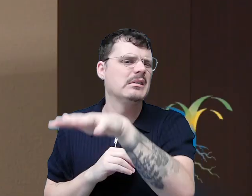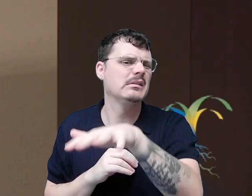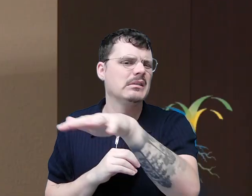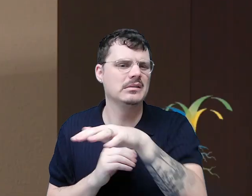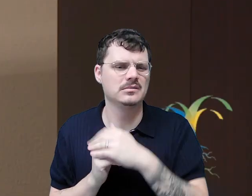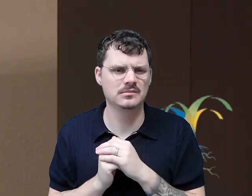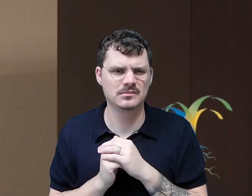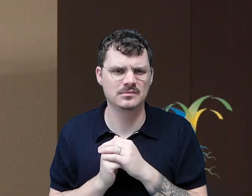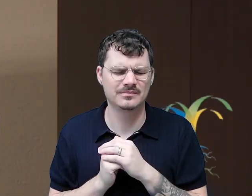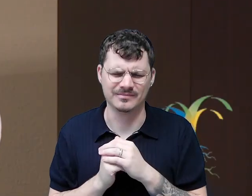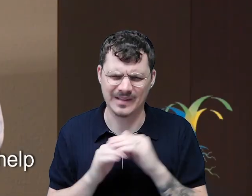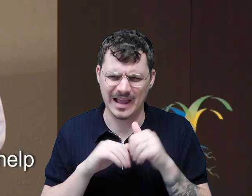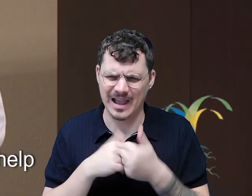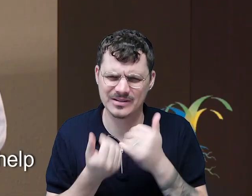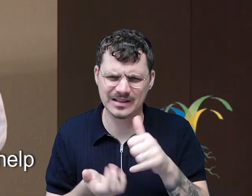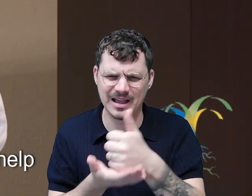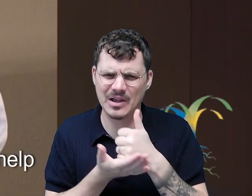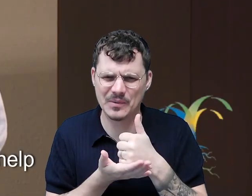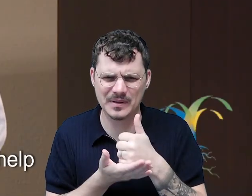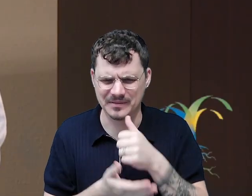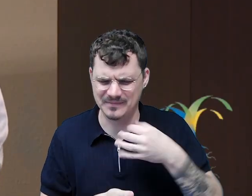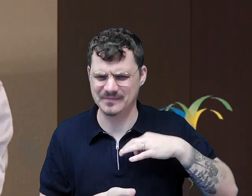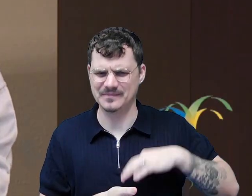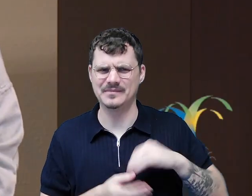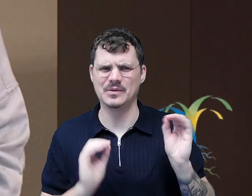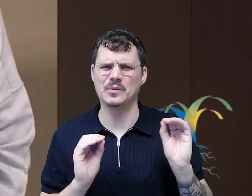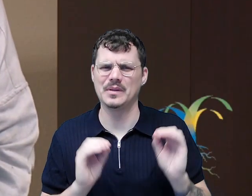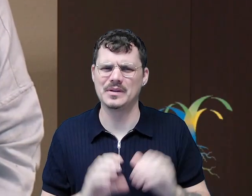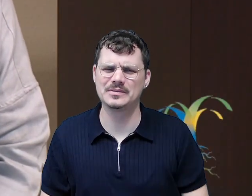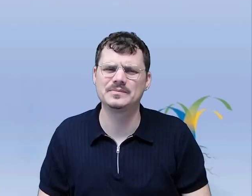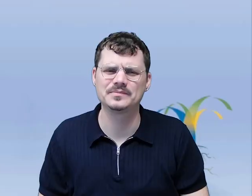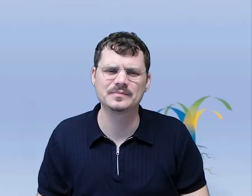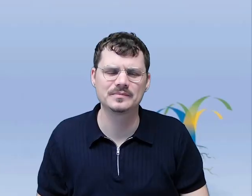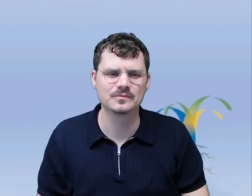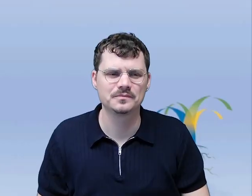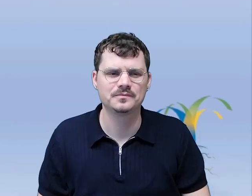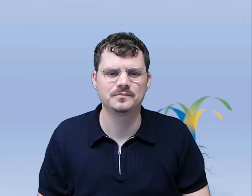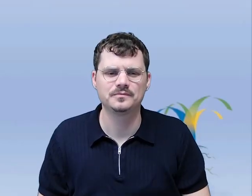you, how does that help? It doesn't help anybody, does it?